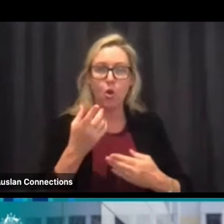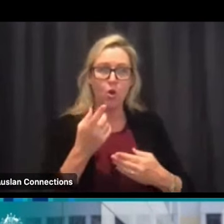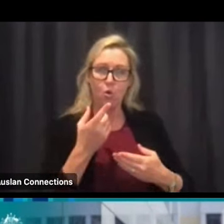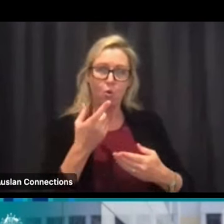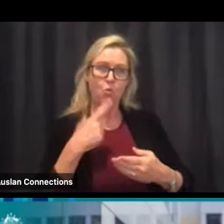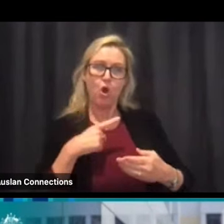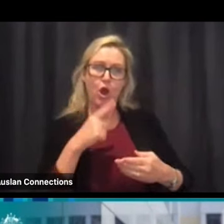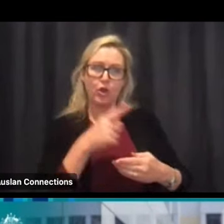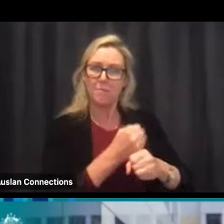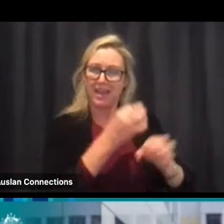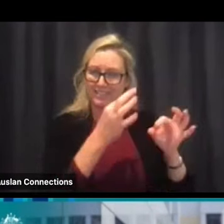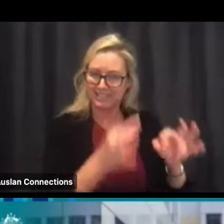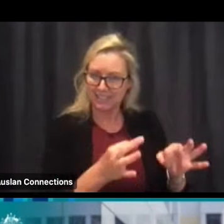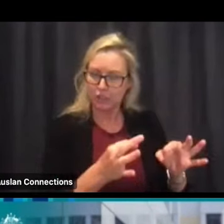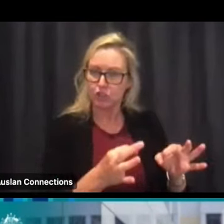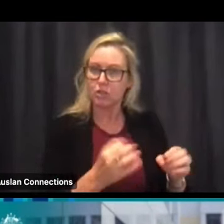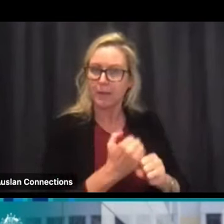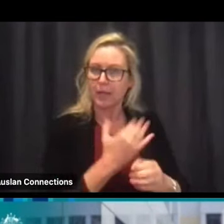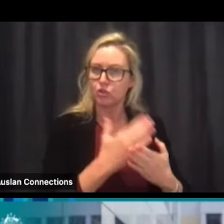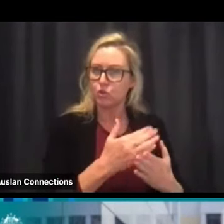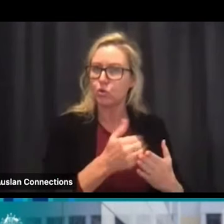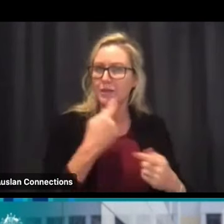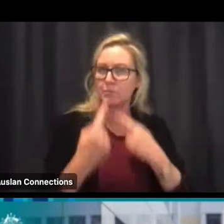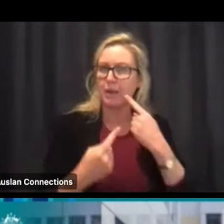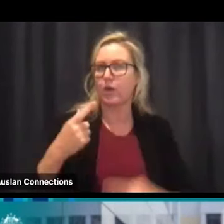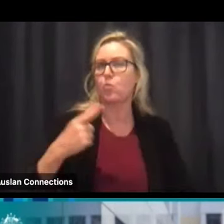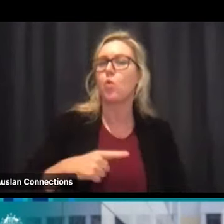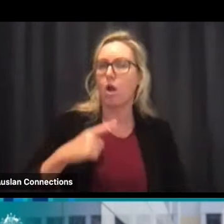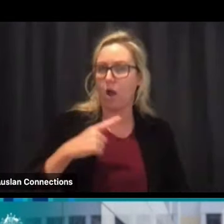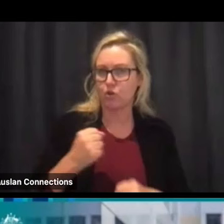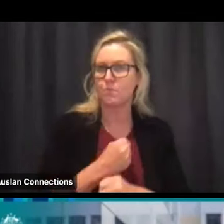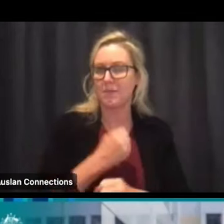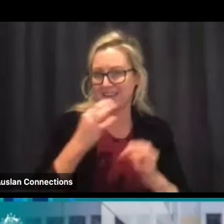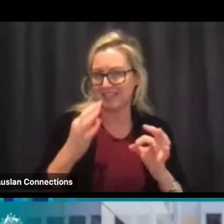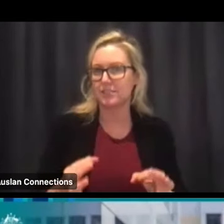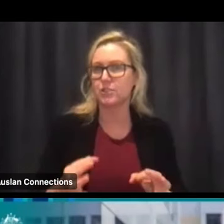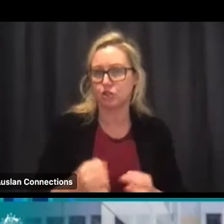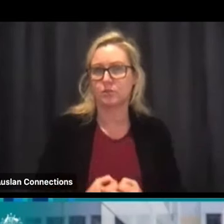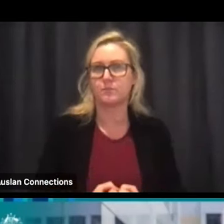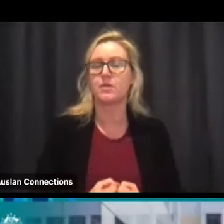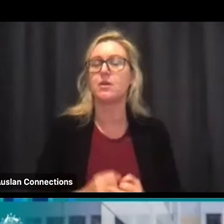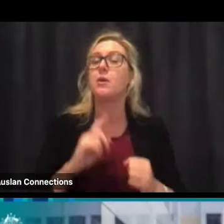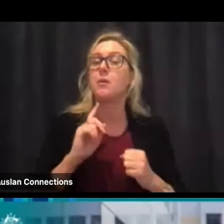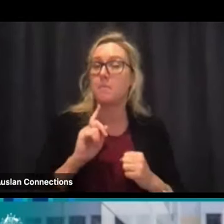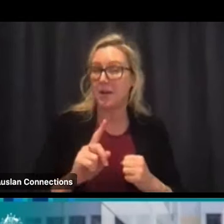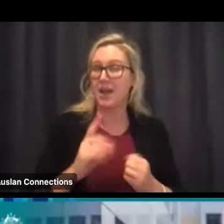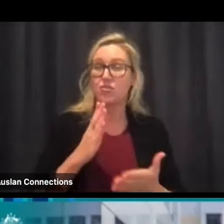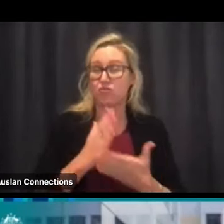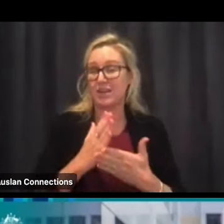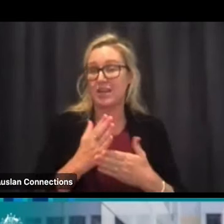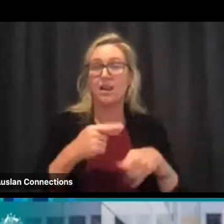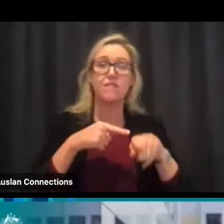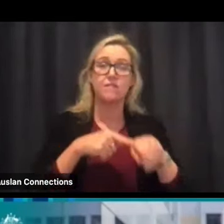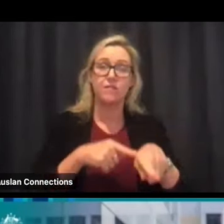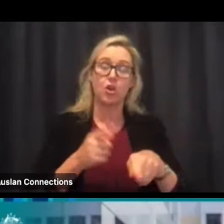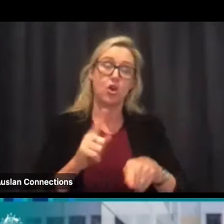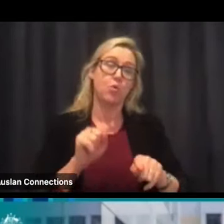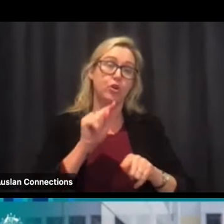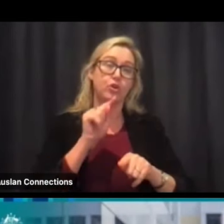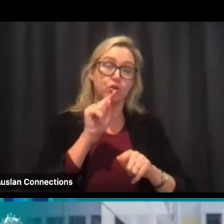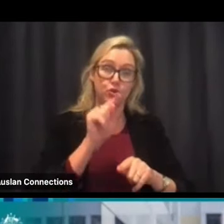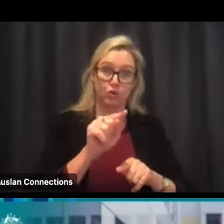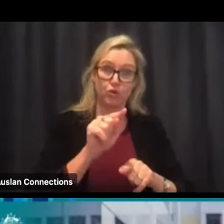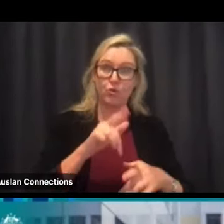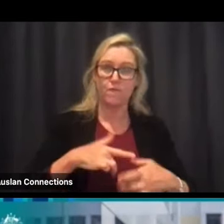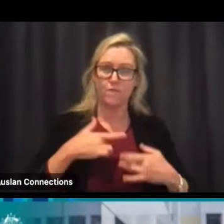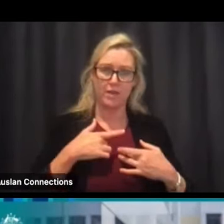reporting, leave a rationale of how you come to that calculation. That's supportable. But again, it'll be based on what you feel is the